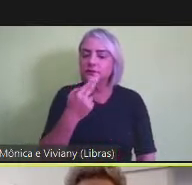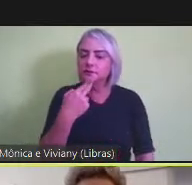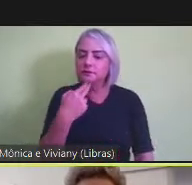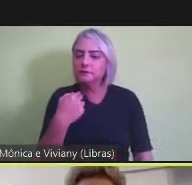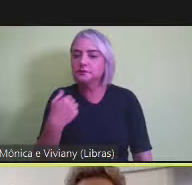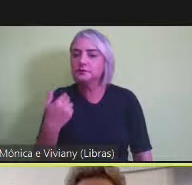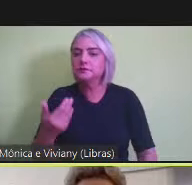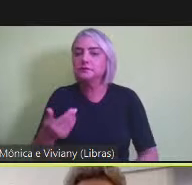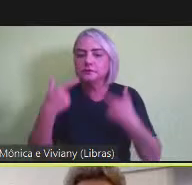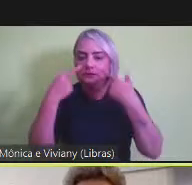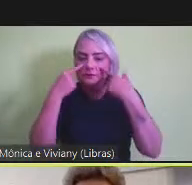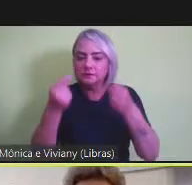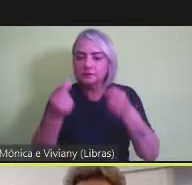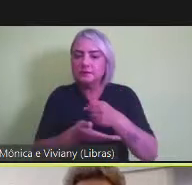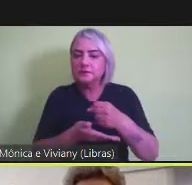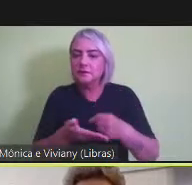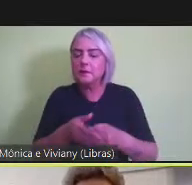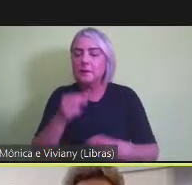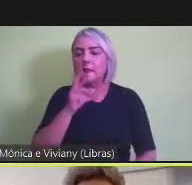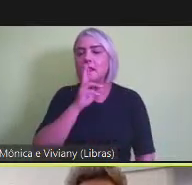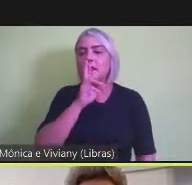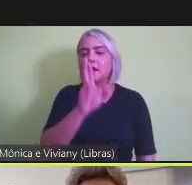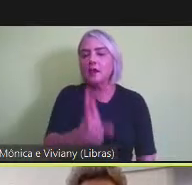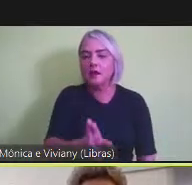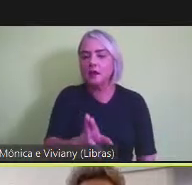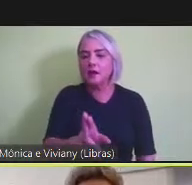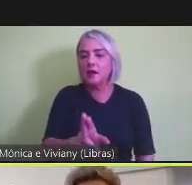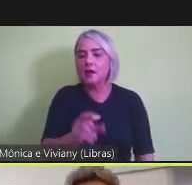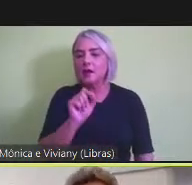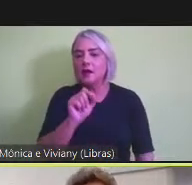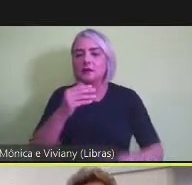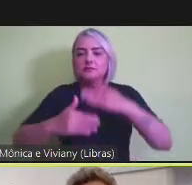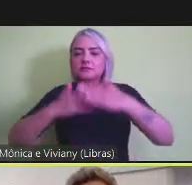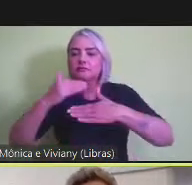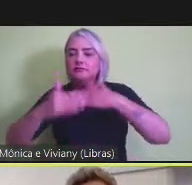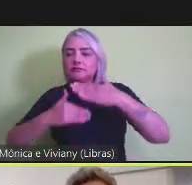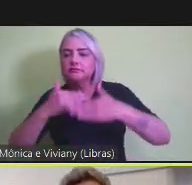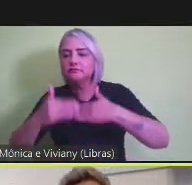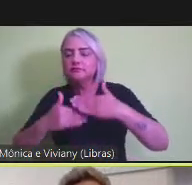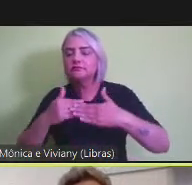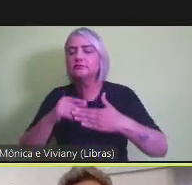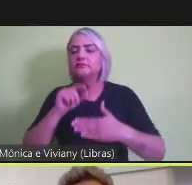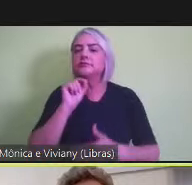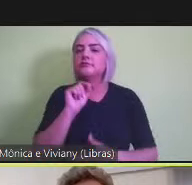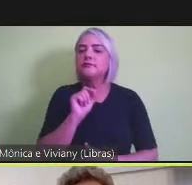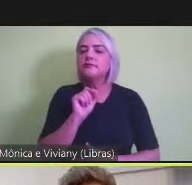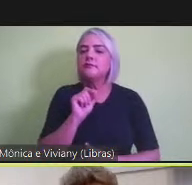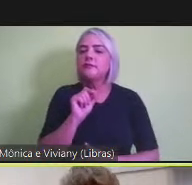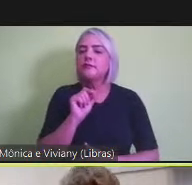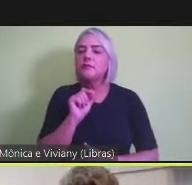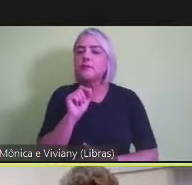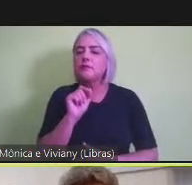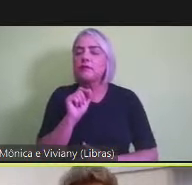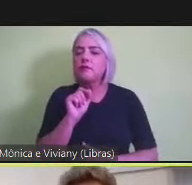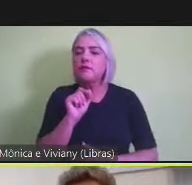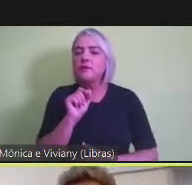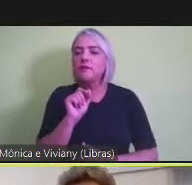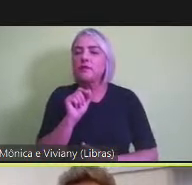about the cares, about foods and nutrition in basic care, and the results of her studies, which were done